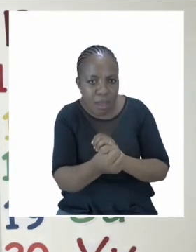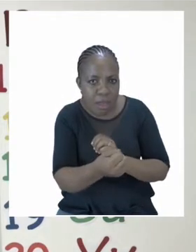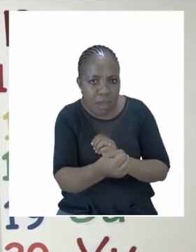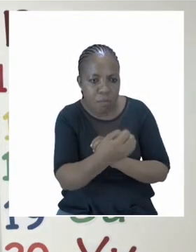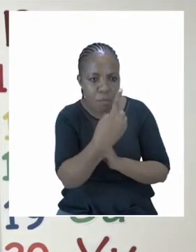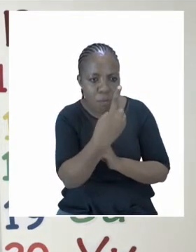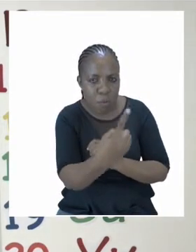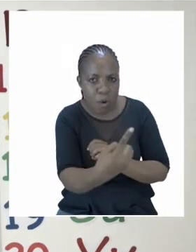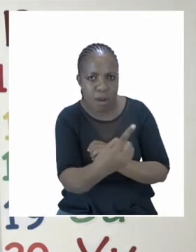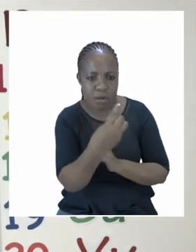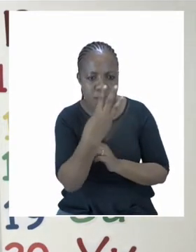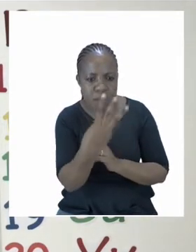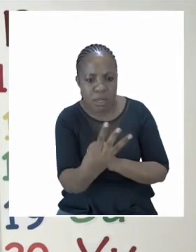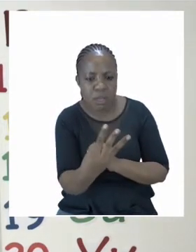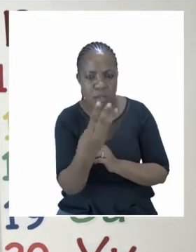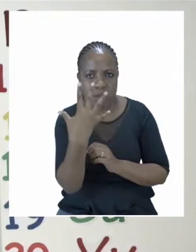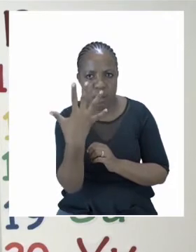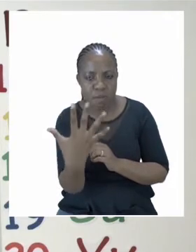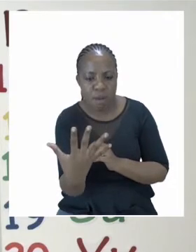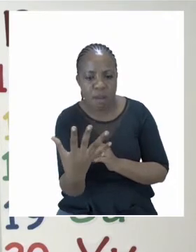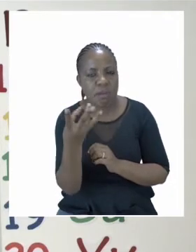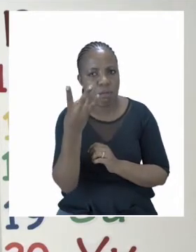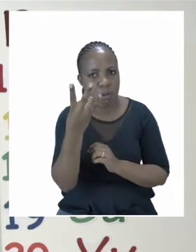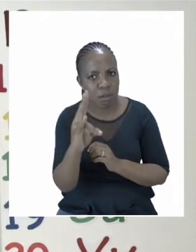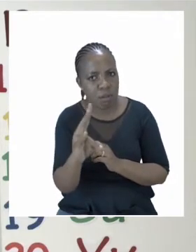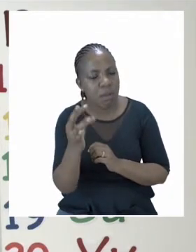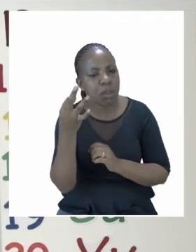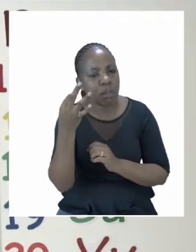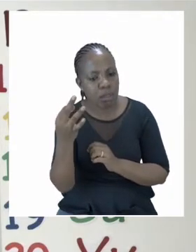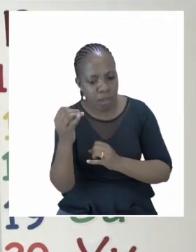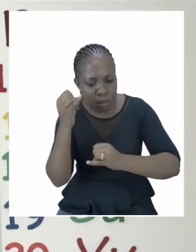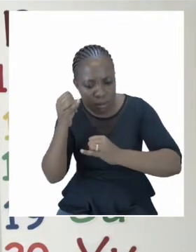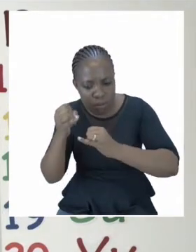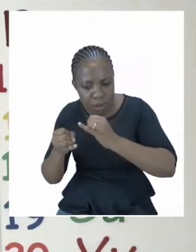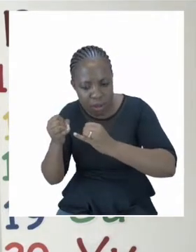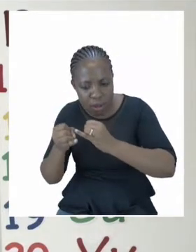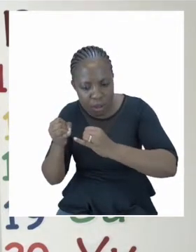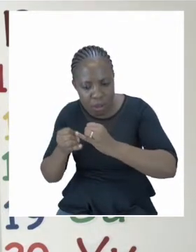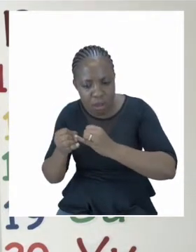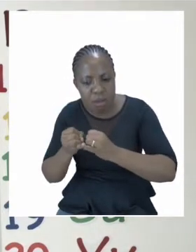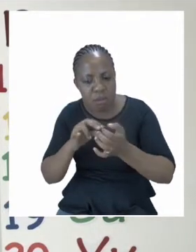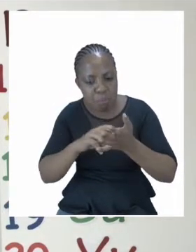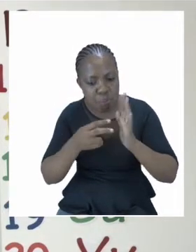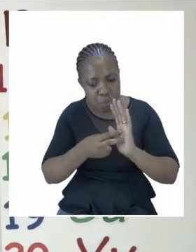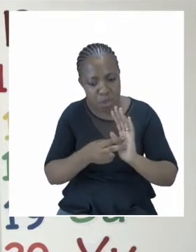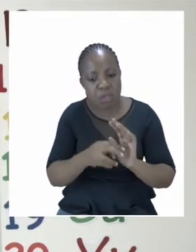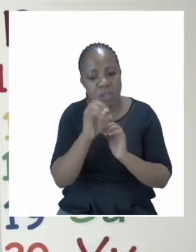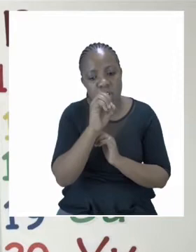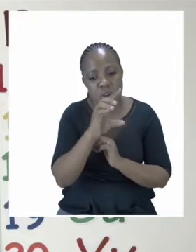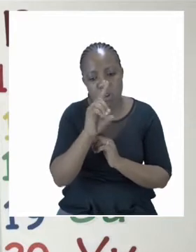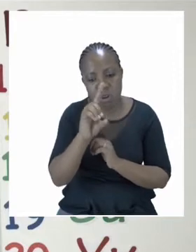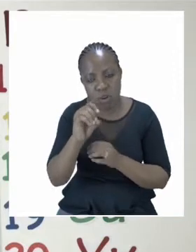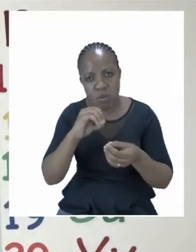at the back, that means they are odd. For example, the number